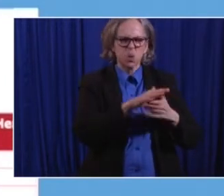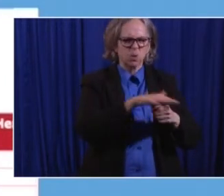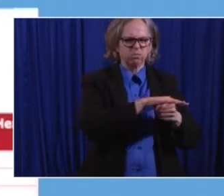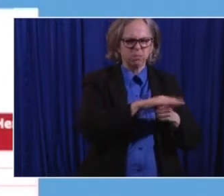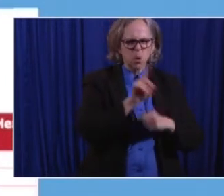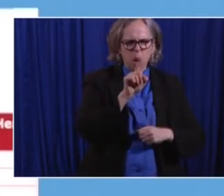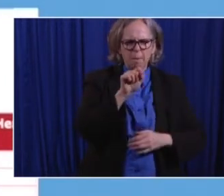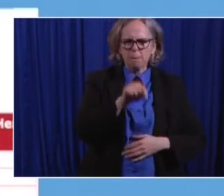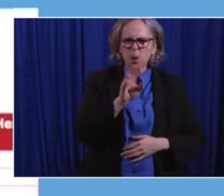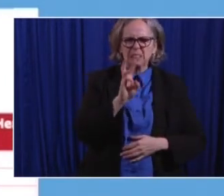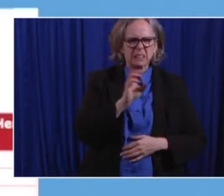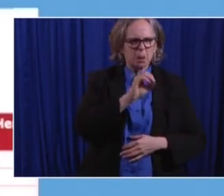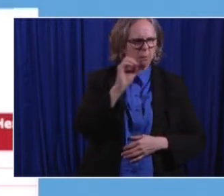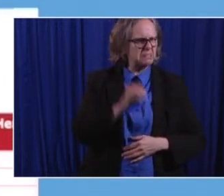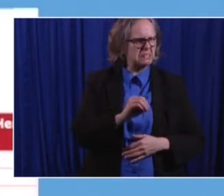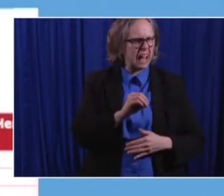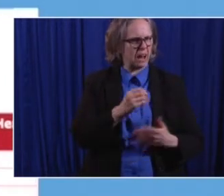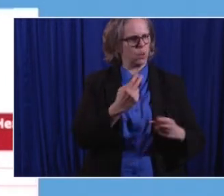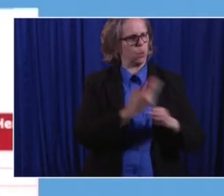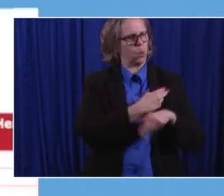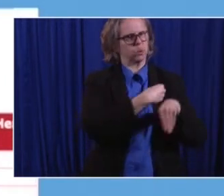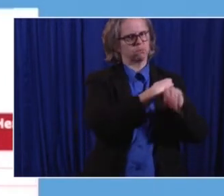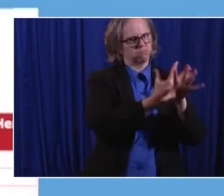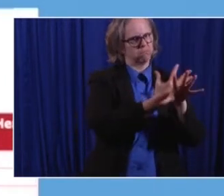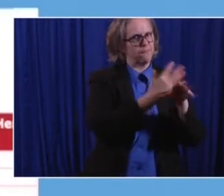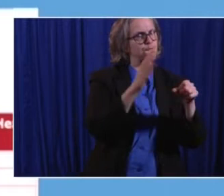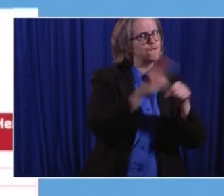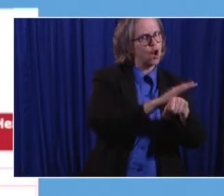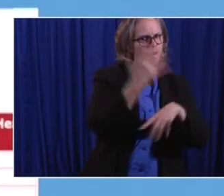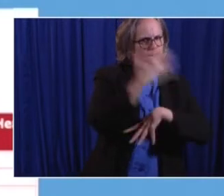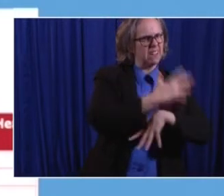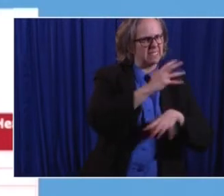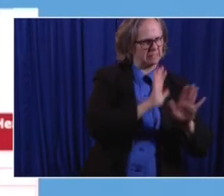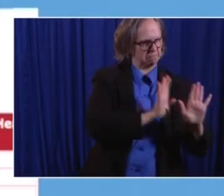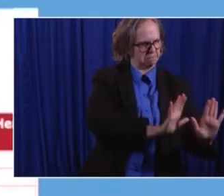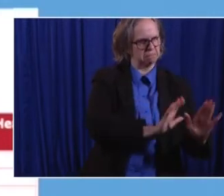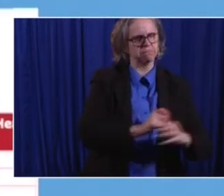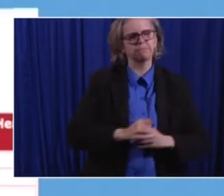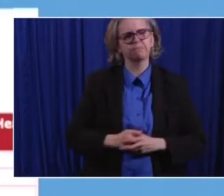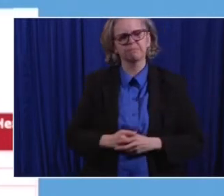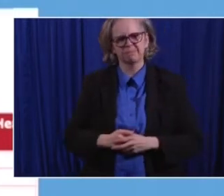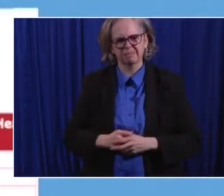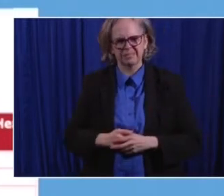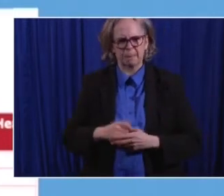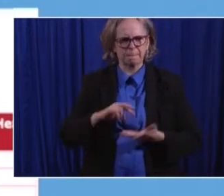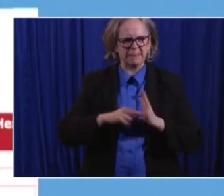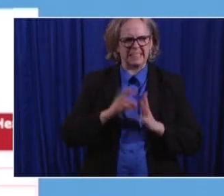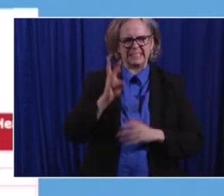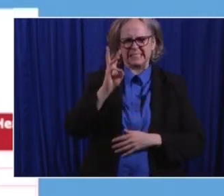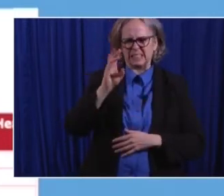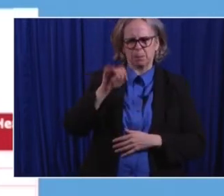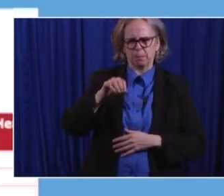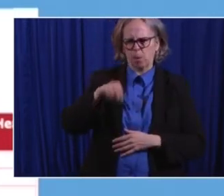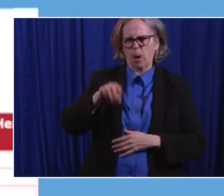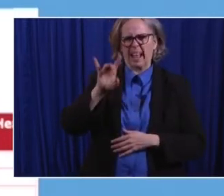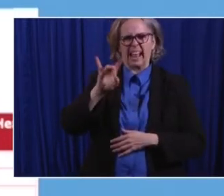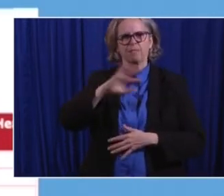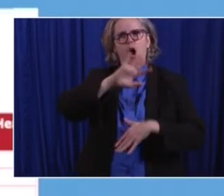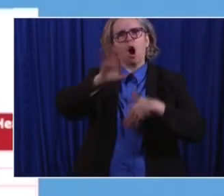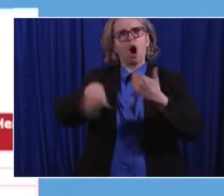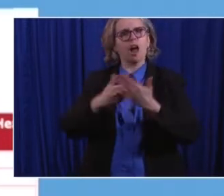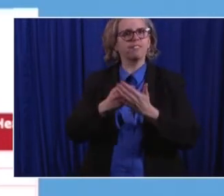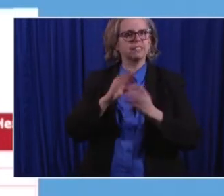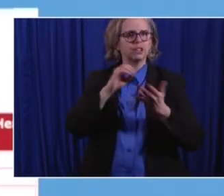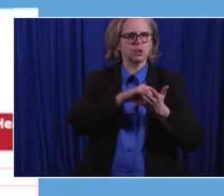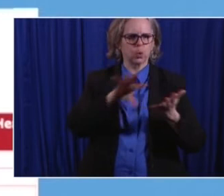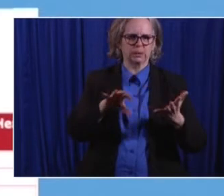1.6% of all districts, and that is 6.8% of the total headcount of all students in the